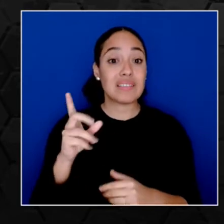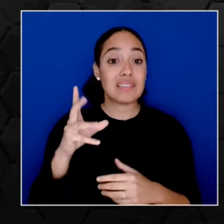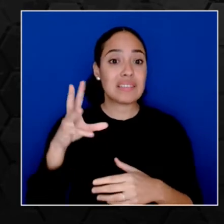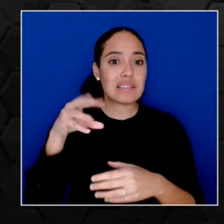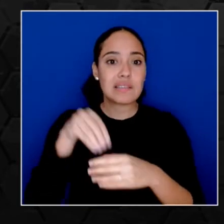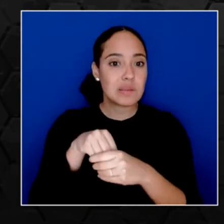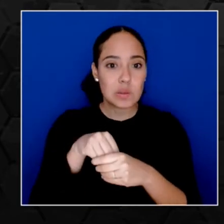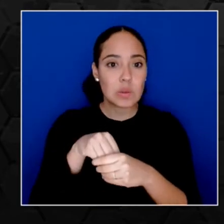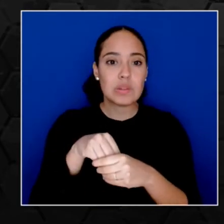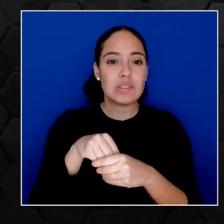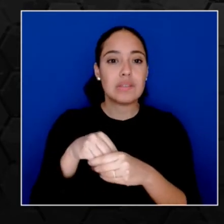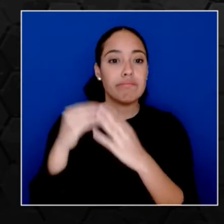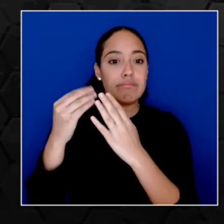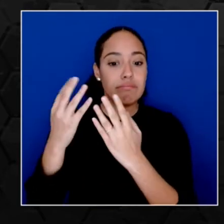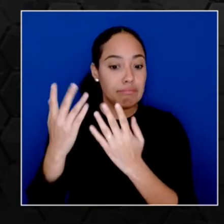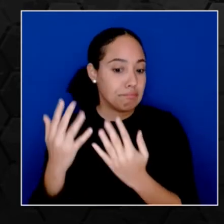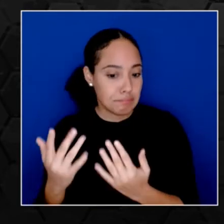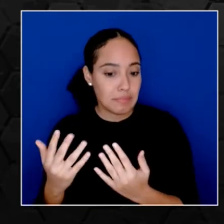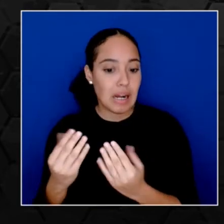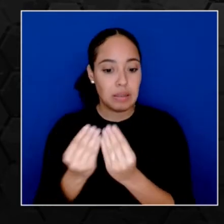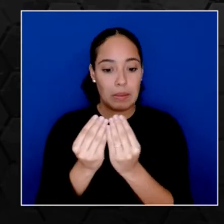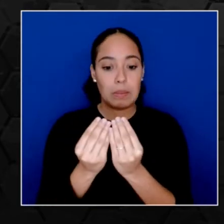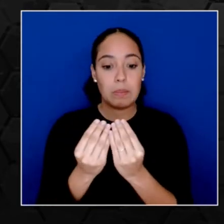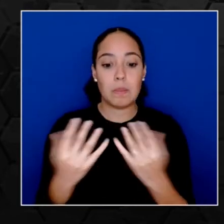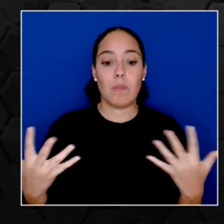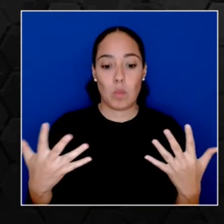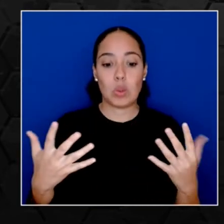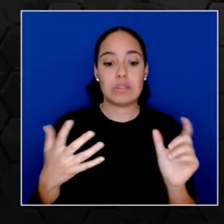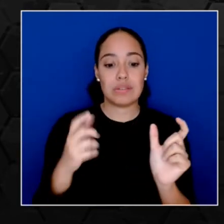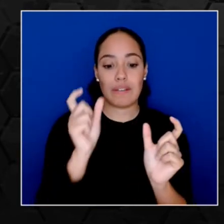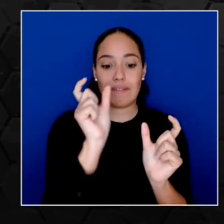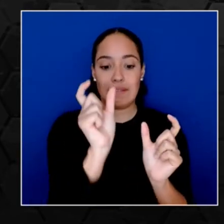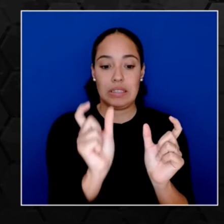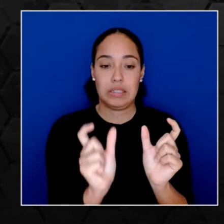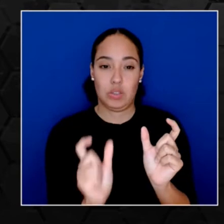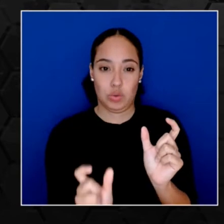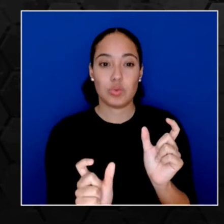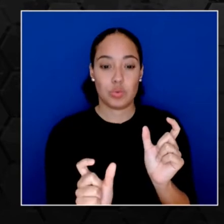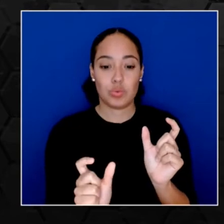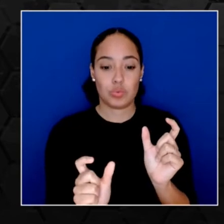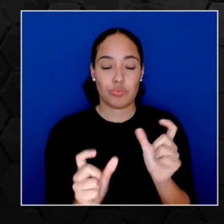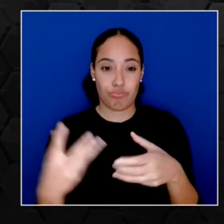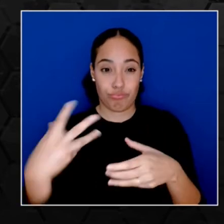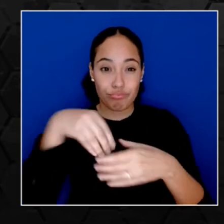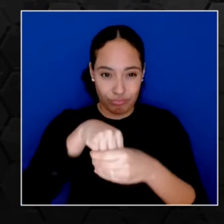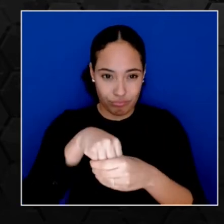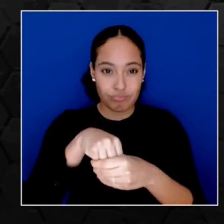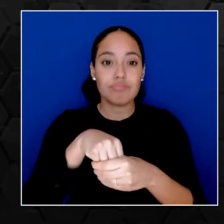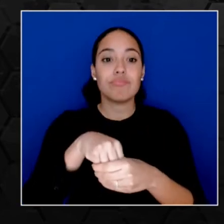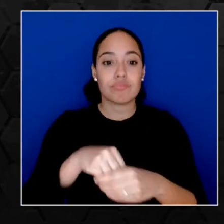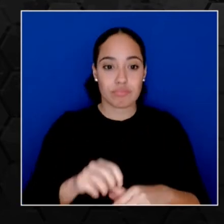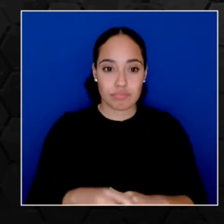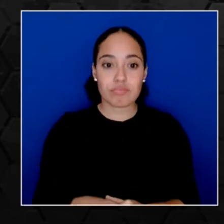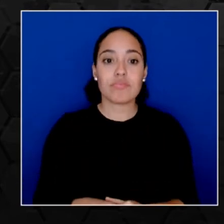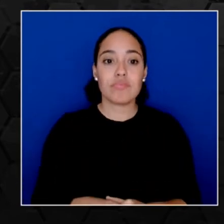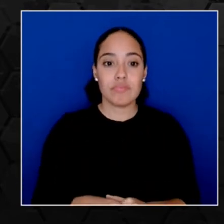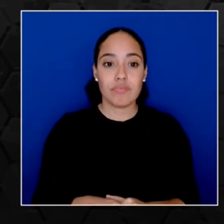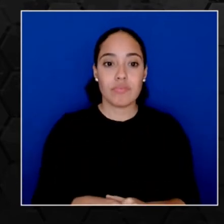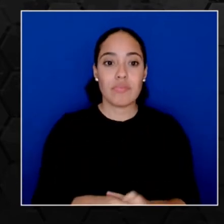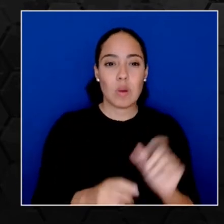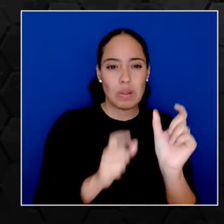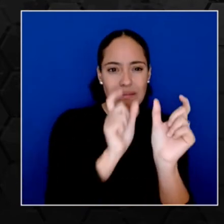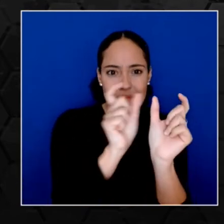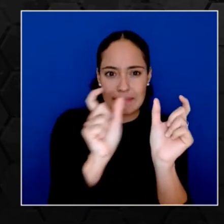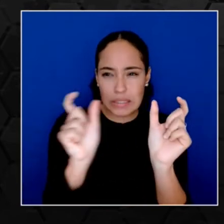and also like this algorithm doesn't work with null values, so you have to clear out you have to clear all the null values, and then you have to use this